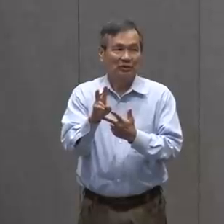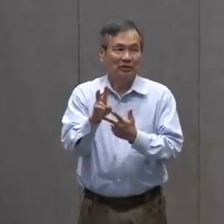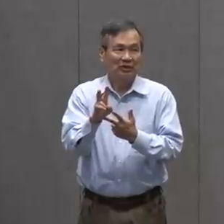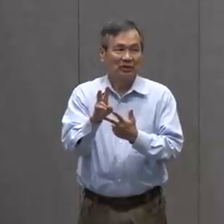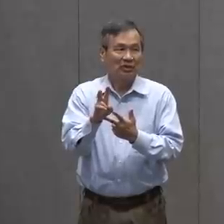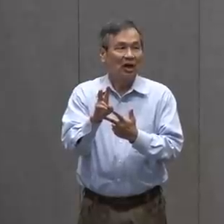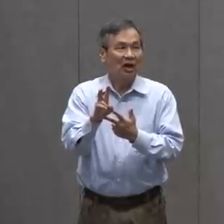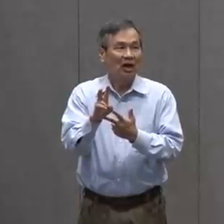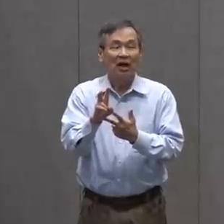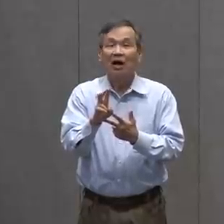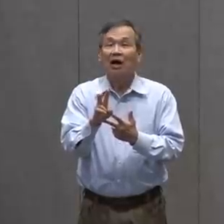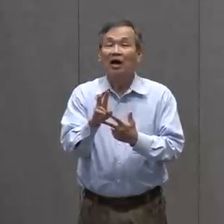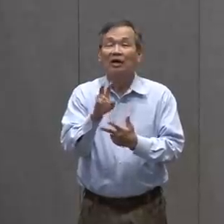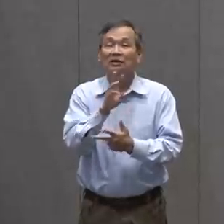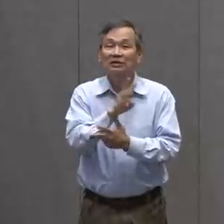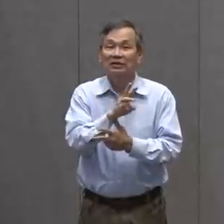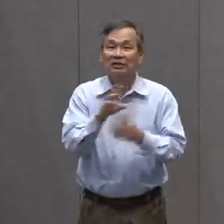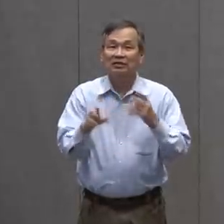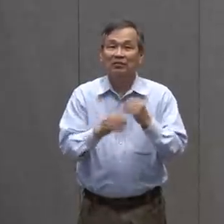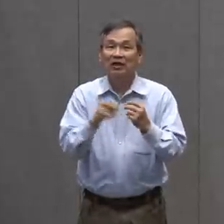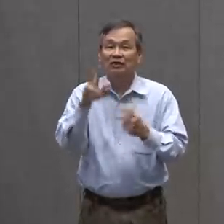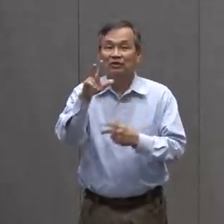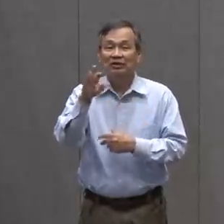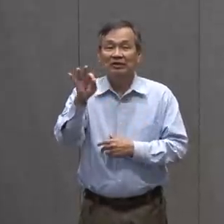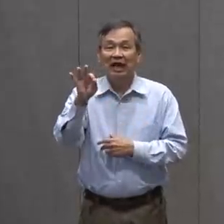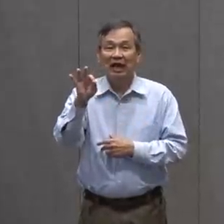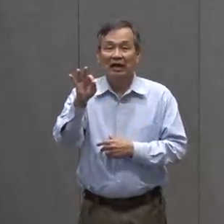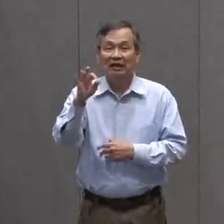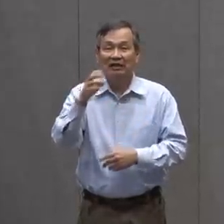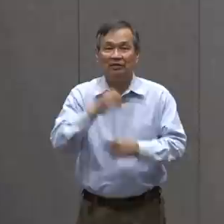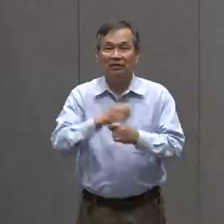9, 10, 11. Ha-ha, 6 plus 3 is 9.